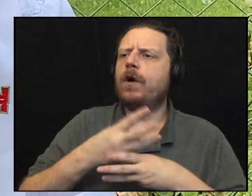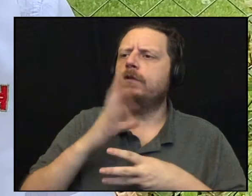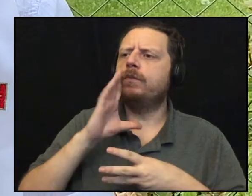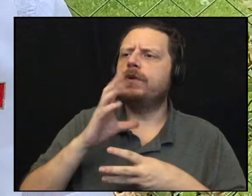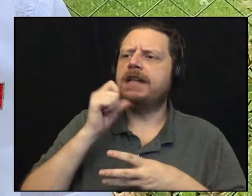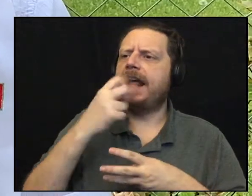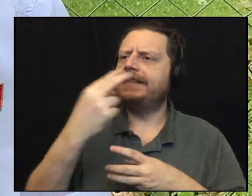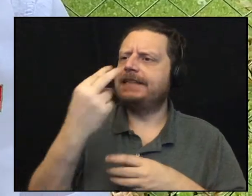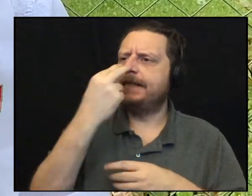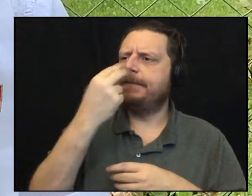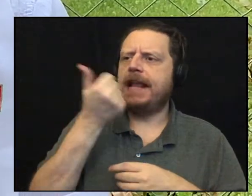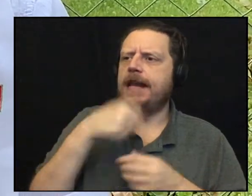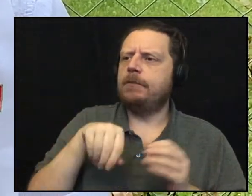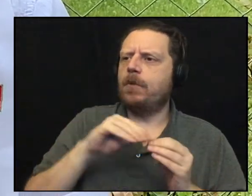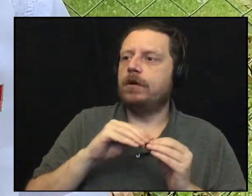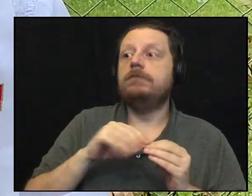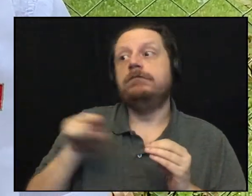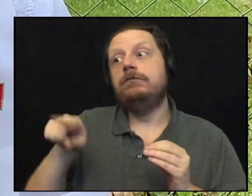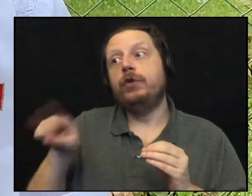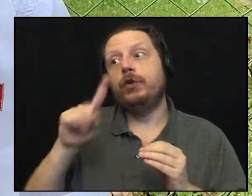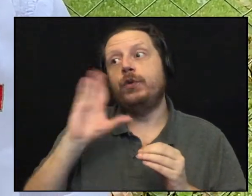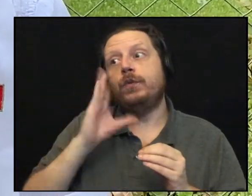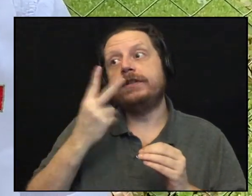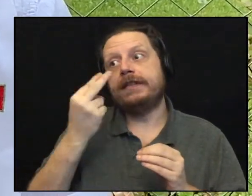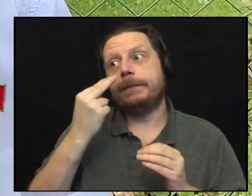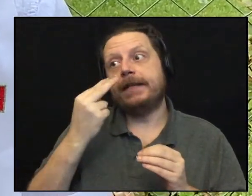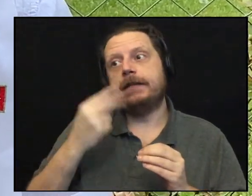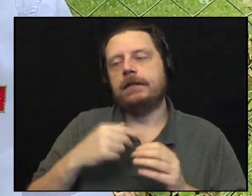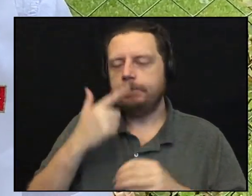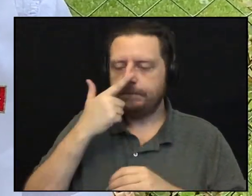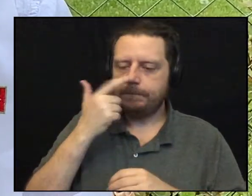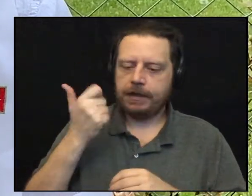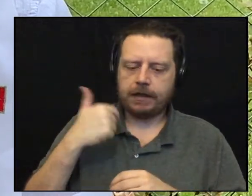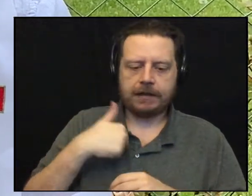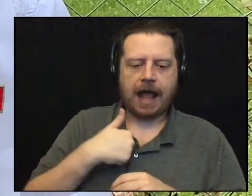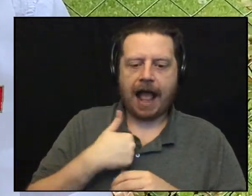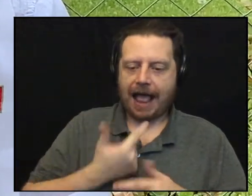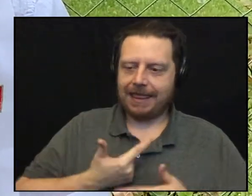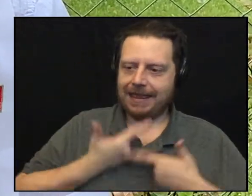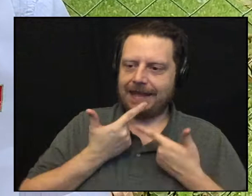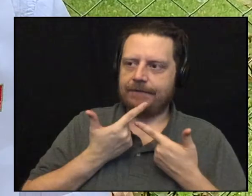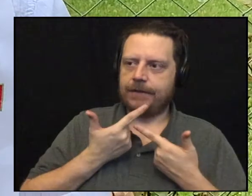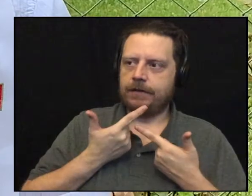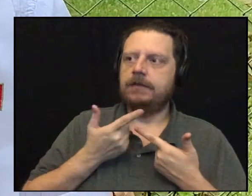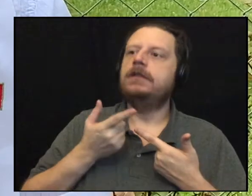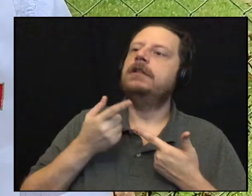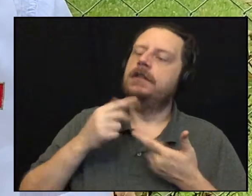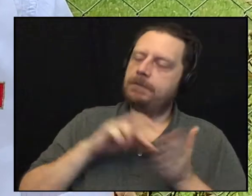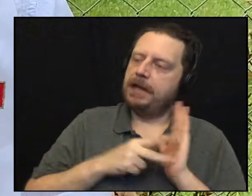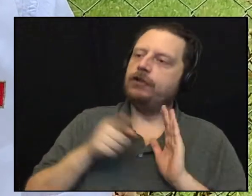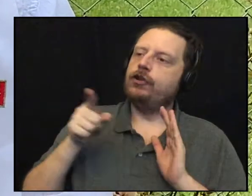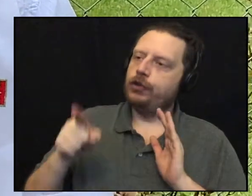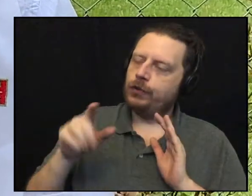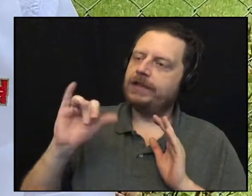me, but you will see me. Because I live, you also will live.